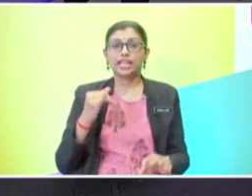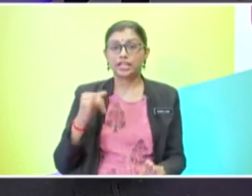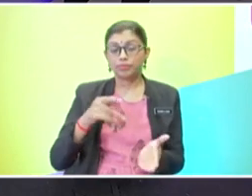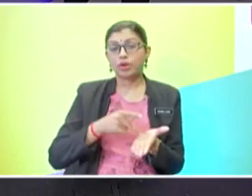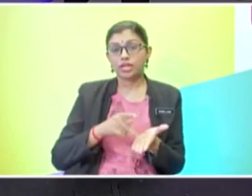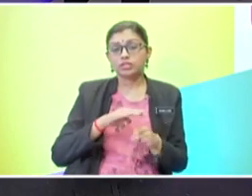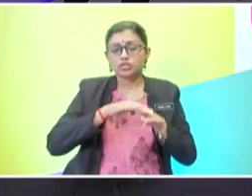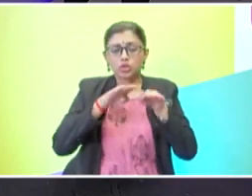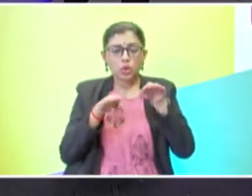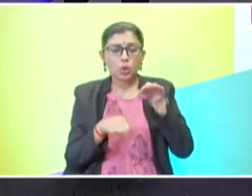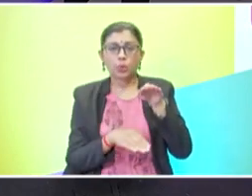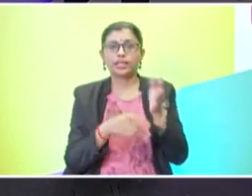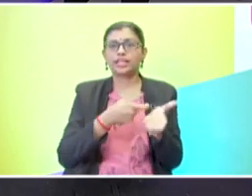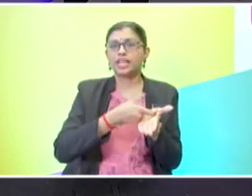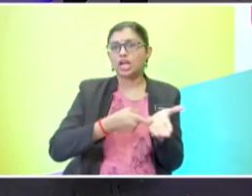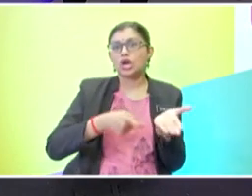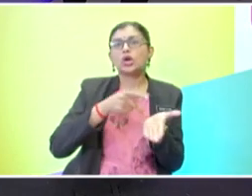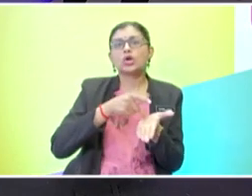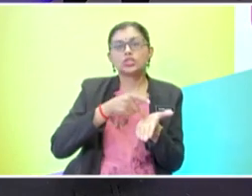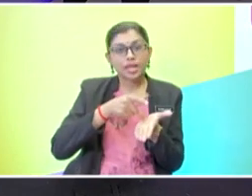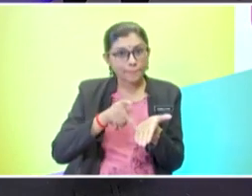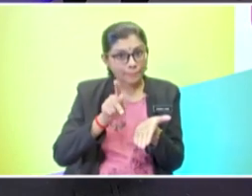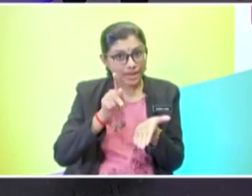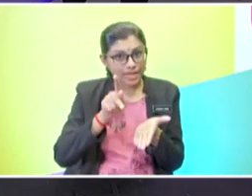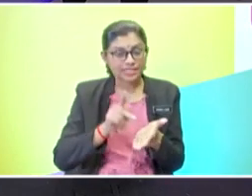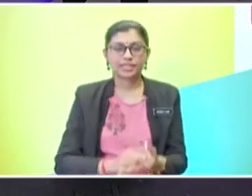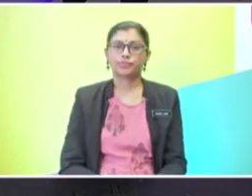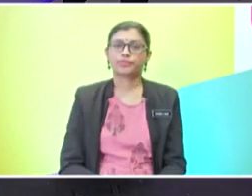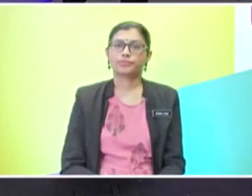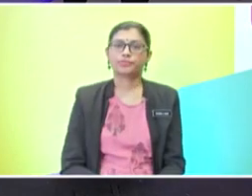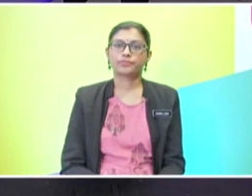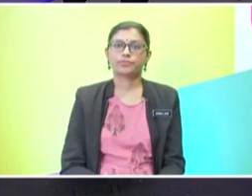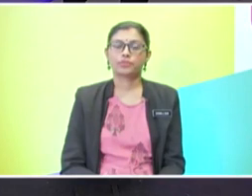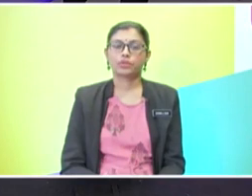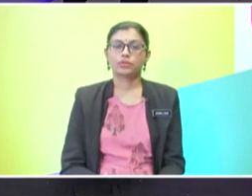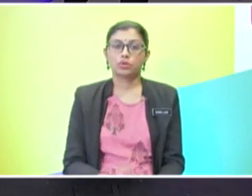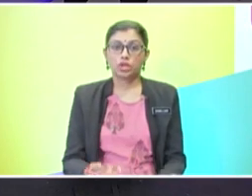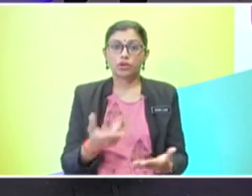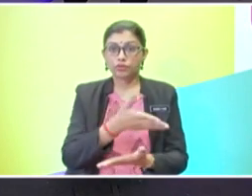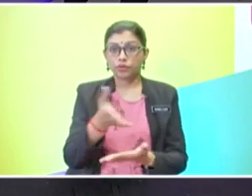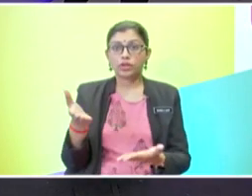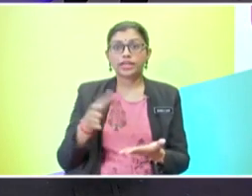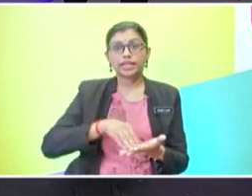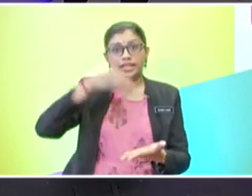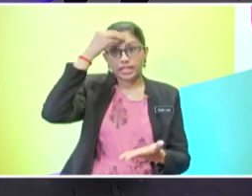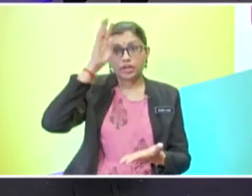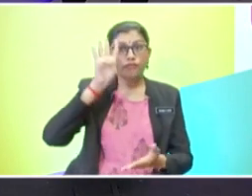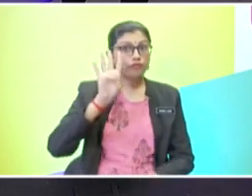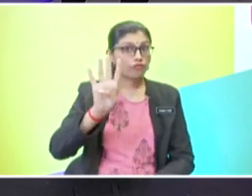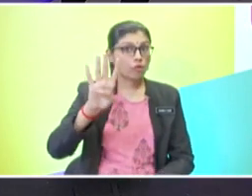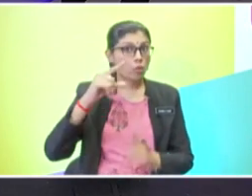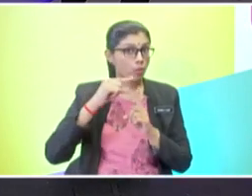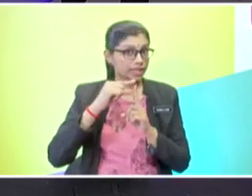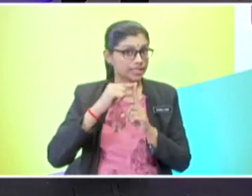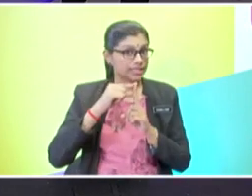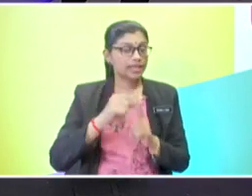Okay. So, that's the four terms I would like to introduce, okay? Alright, and hopefully